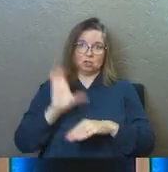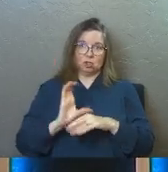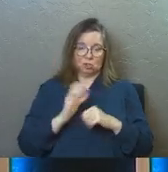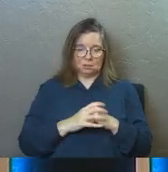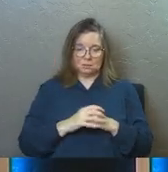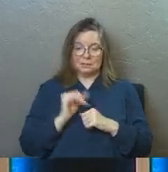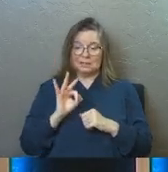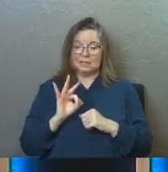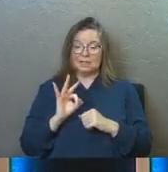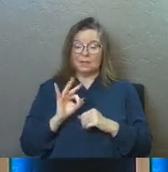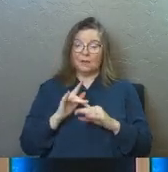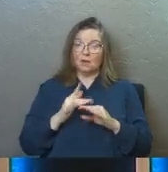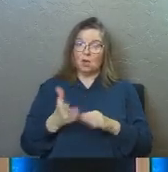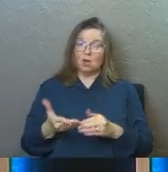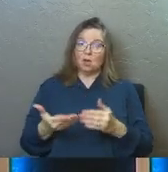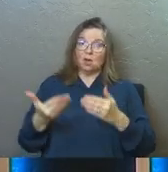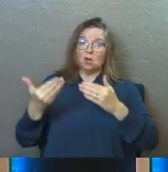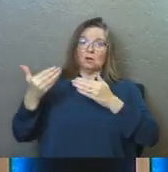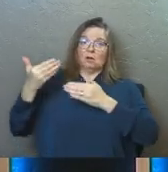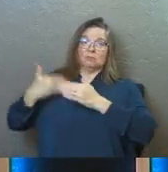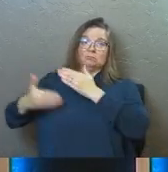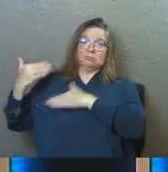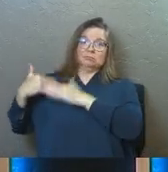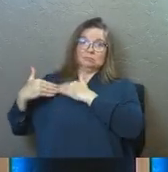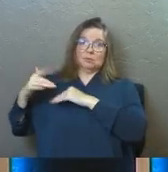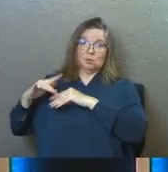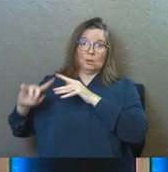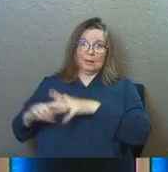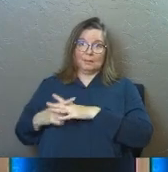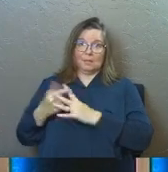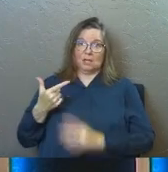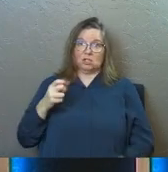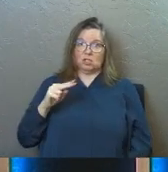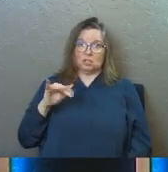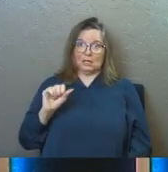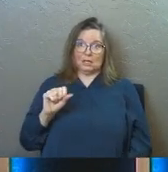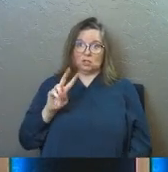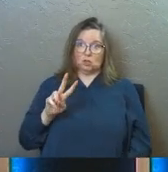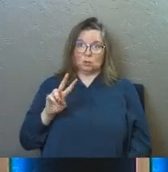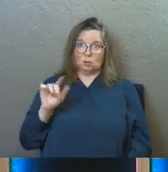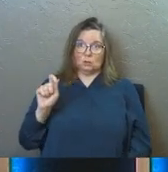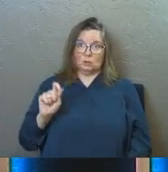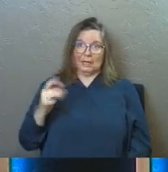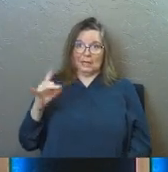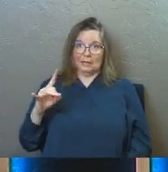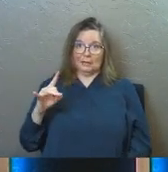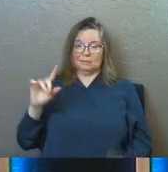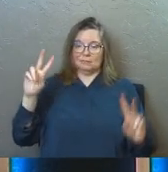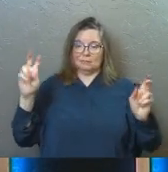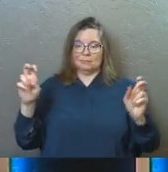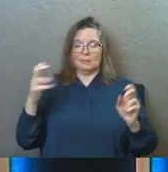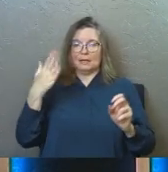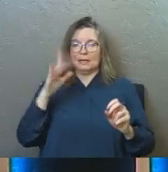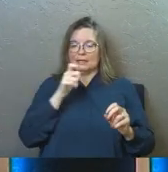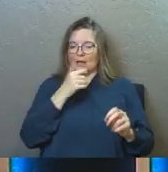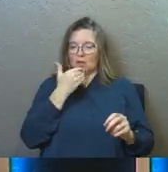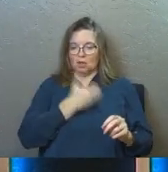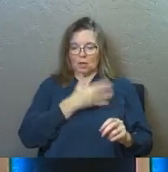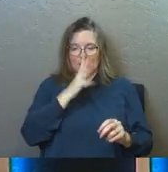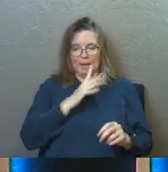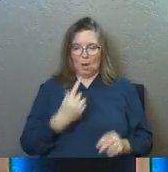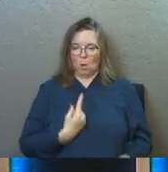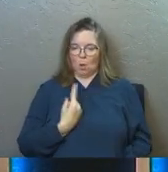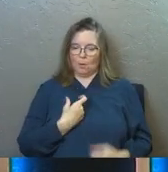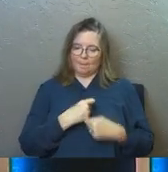church. And if you go even earlier to the very beginning, Genesis 2:18, then the Lord God said, it is not good that man should be alone. I